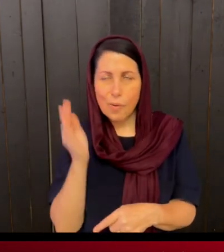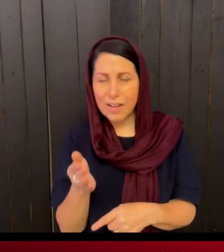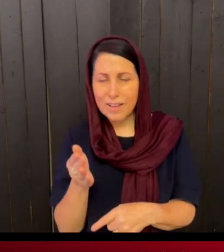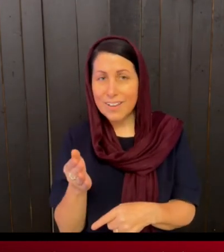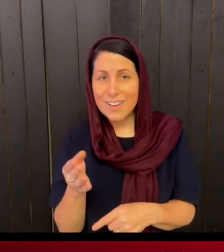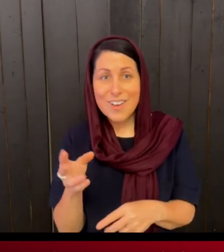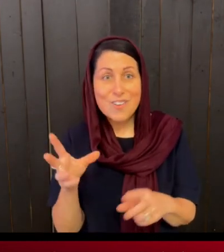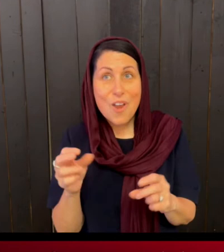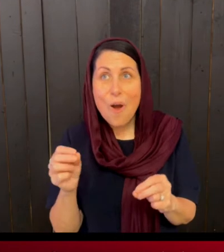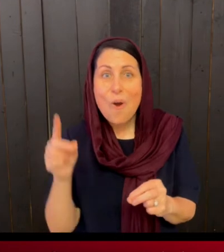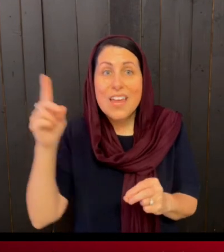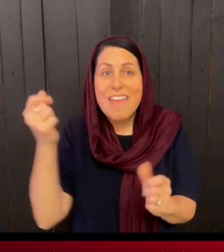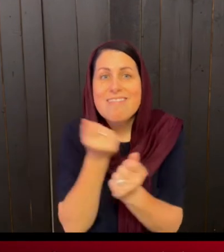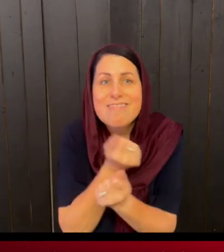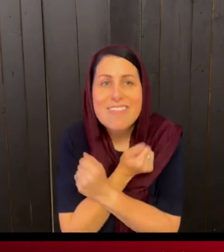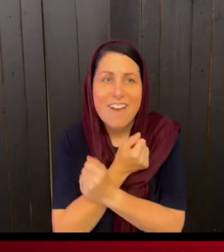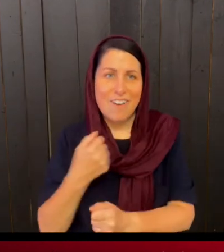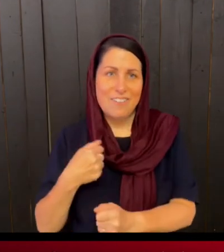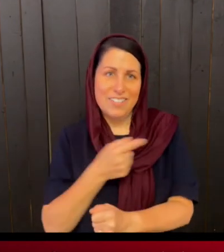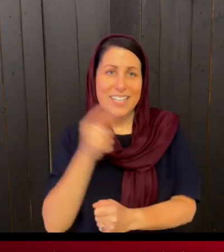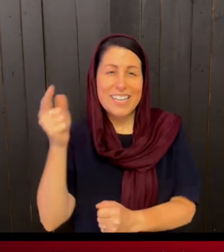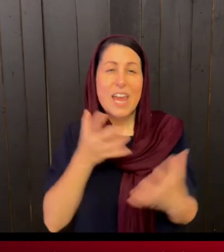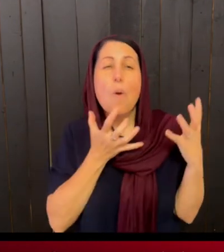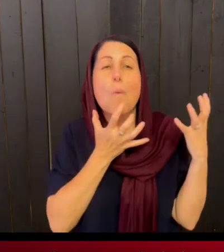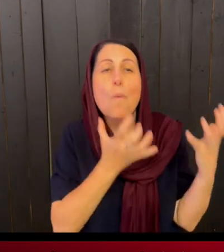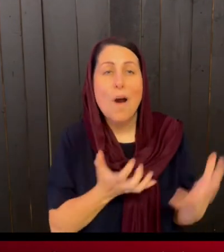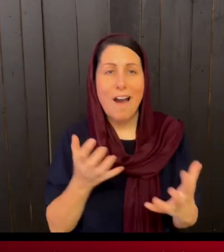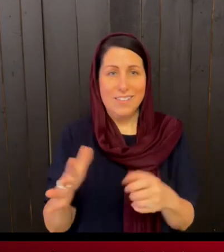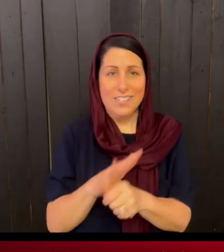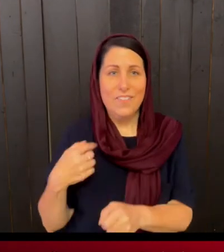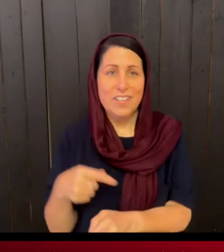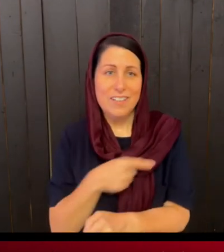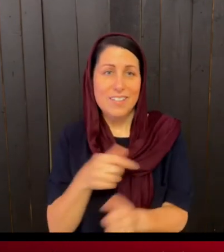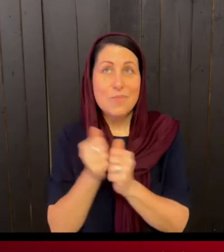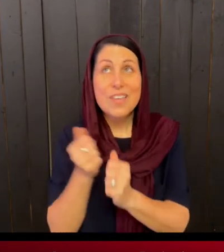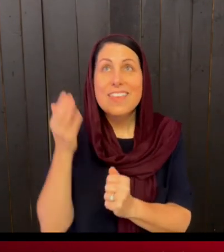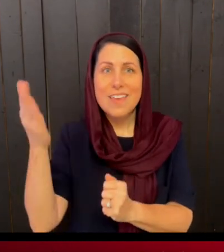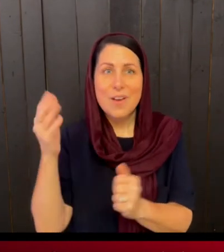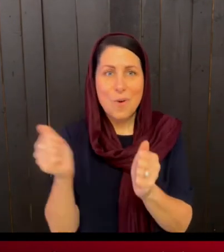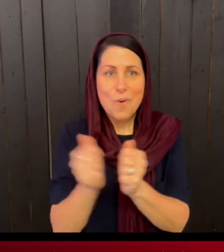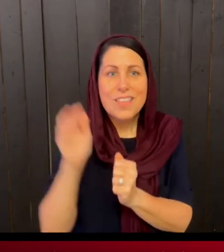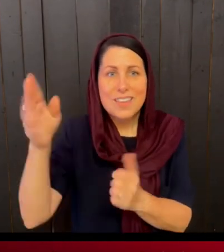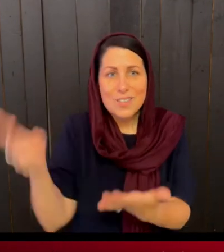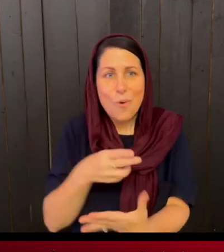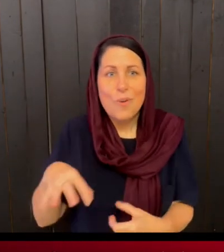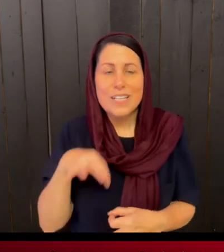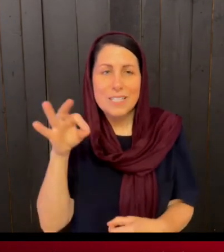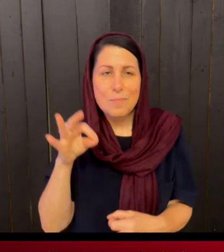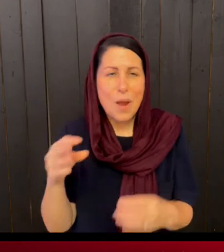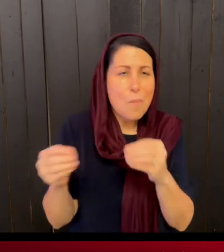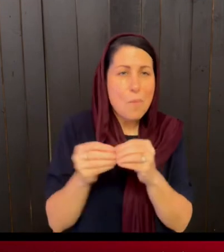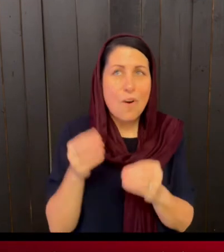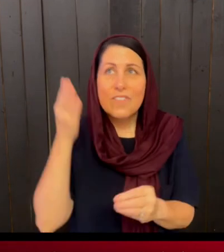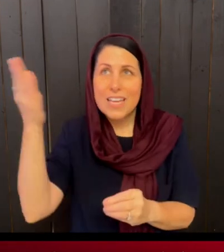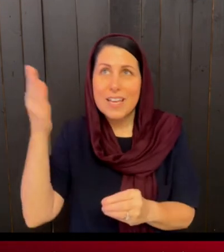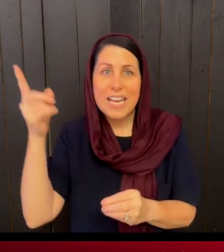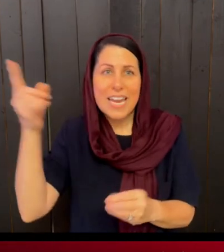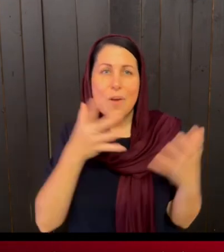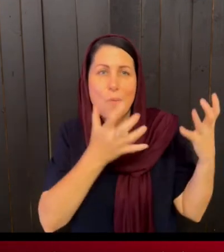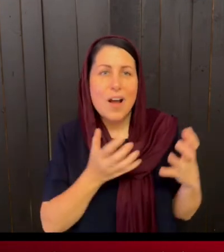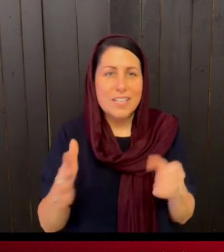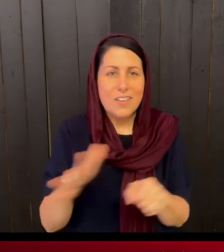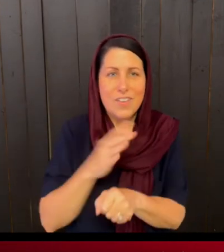and he wants to fill us up with him, with his Holy Spirit. He wants to fill us with more of him. He wants to fill us